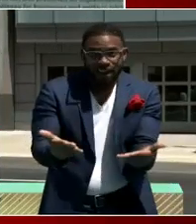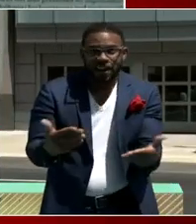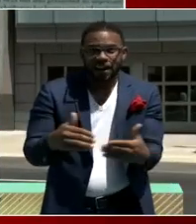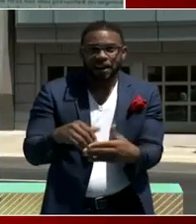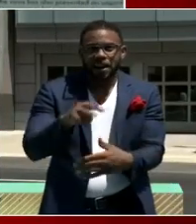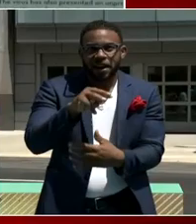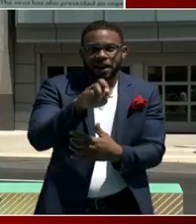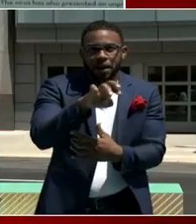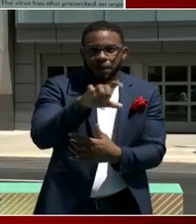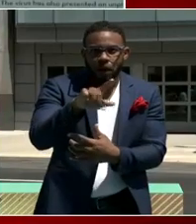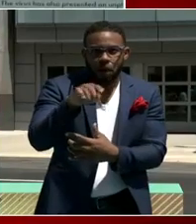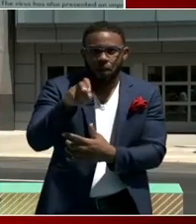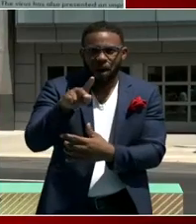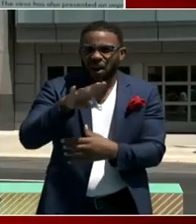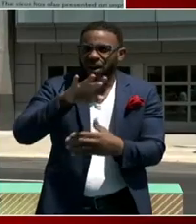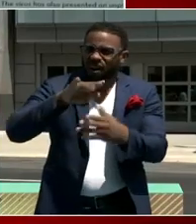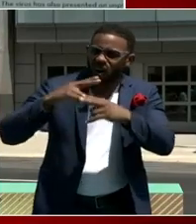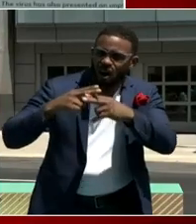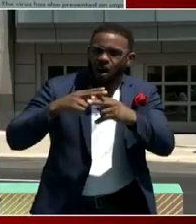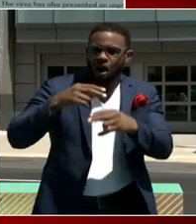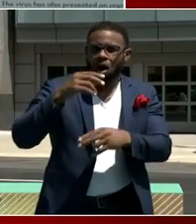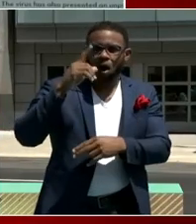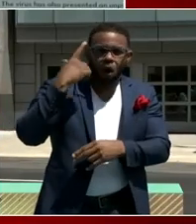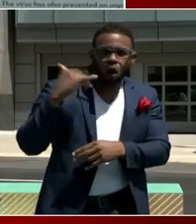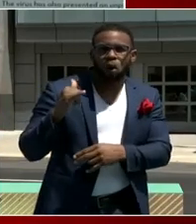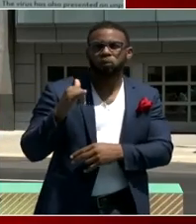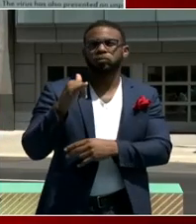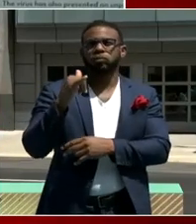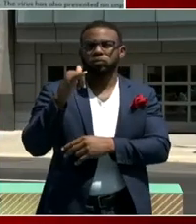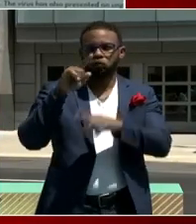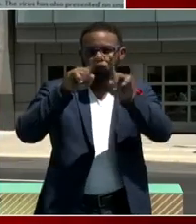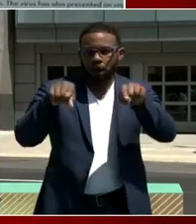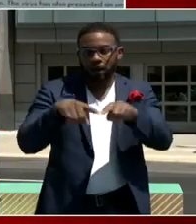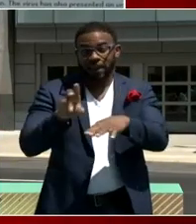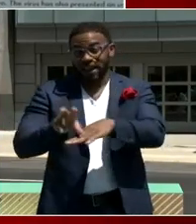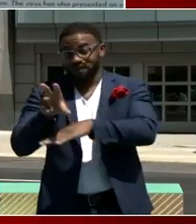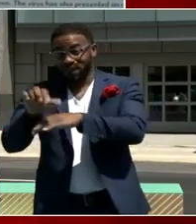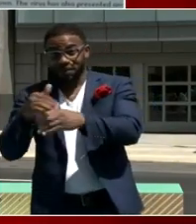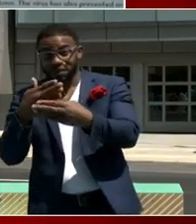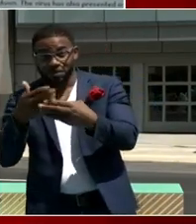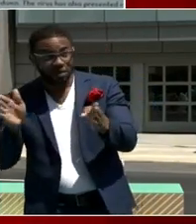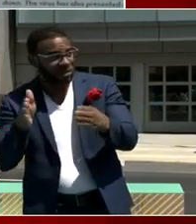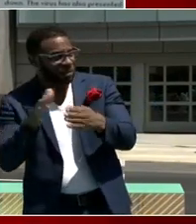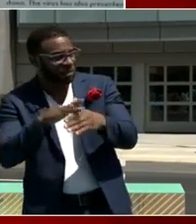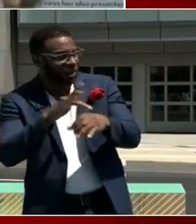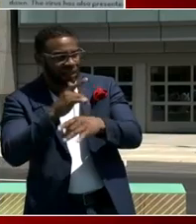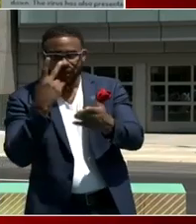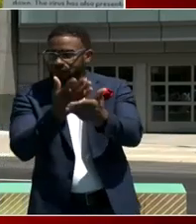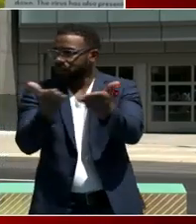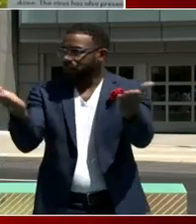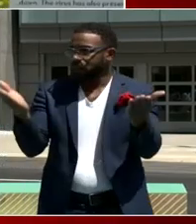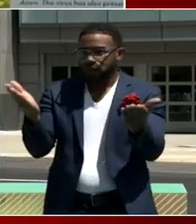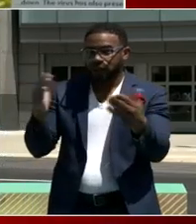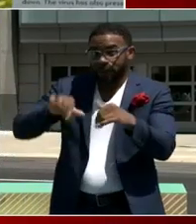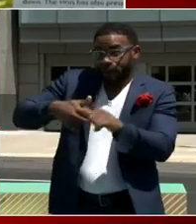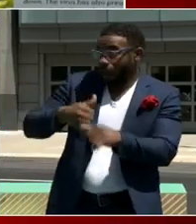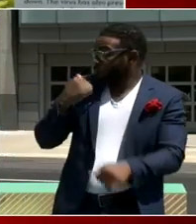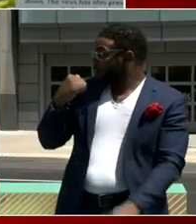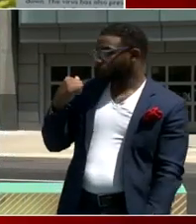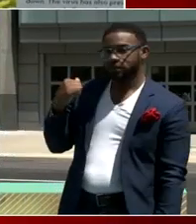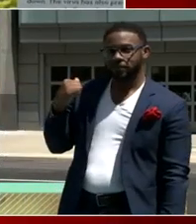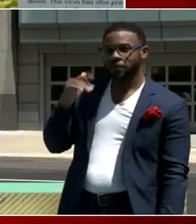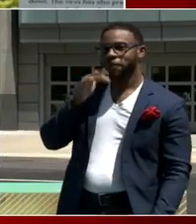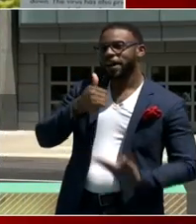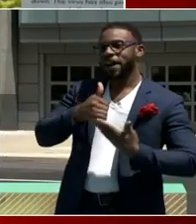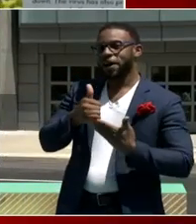Murrow Park in the Golden Triangle. Investments in public space like you see here and behind you